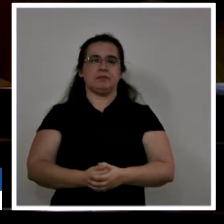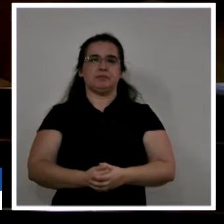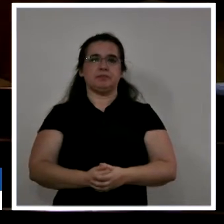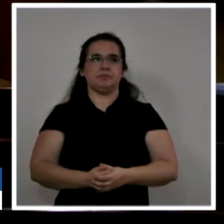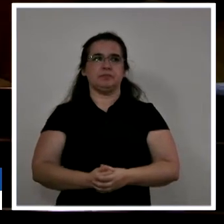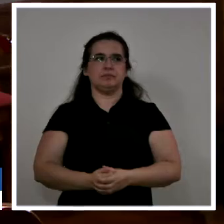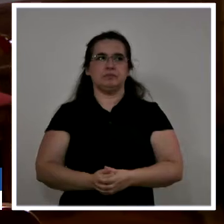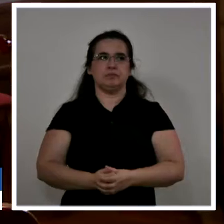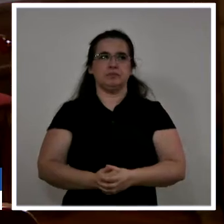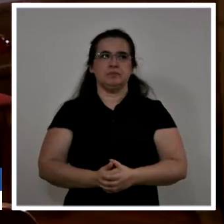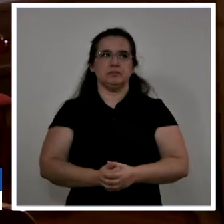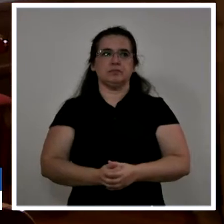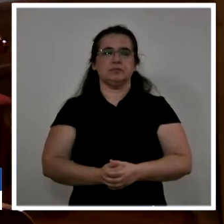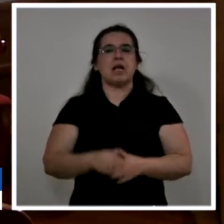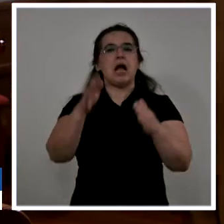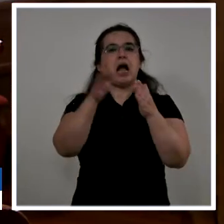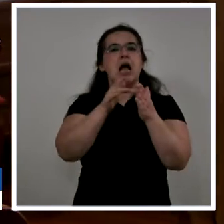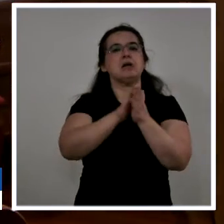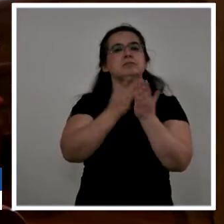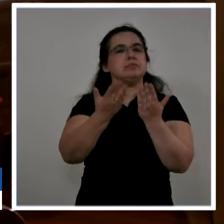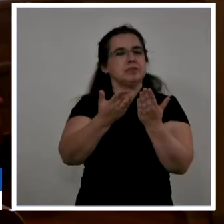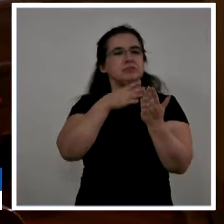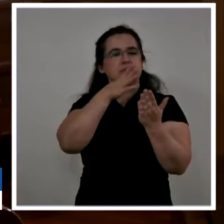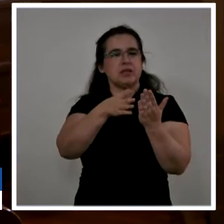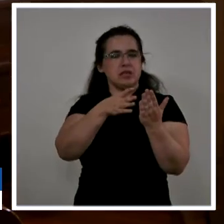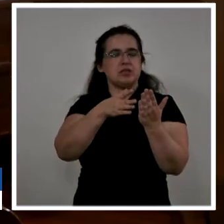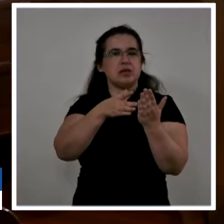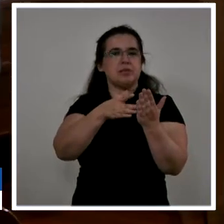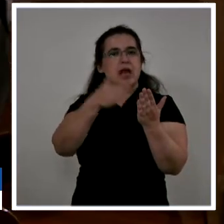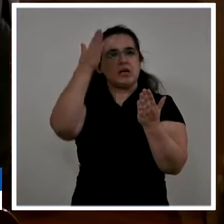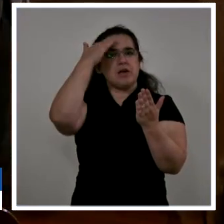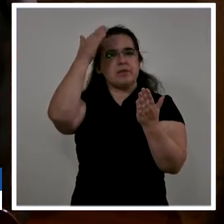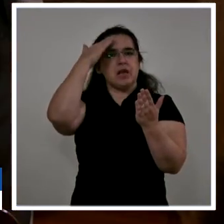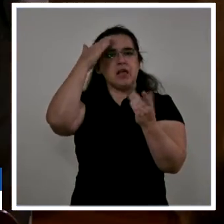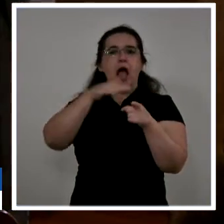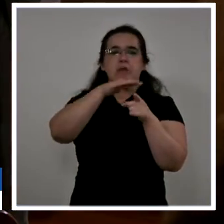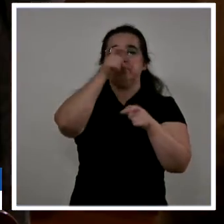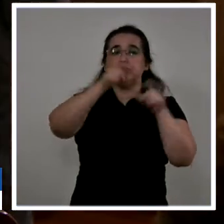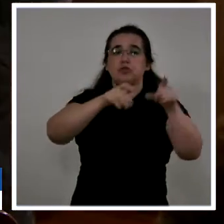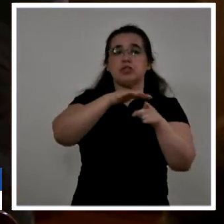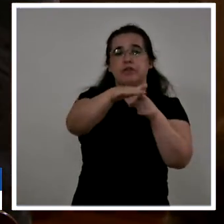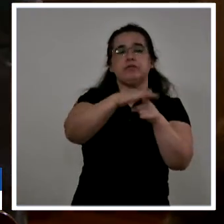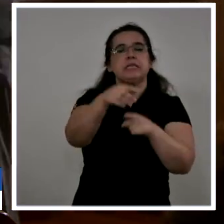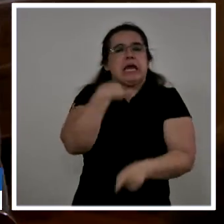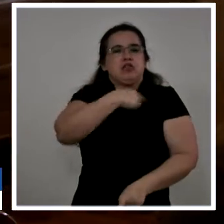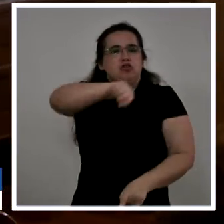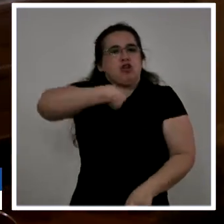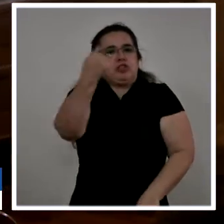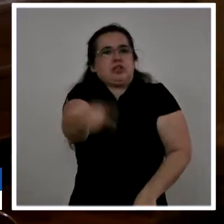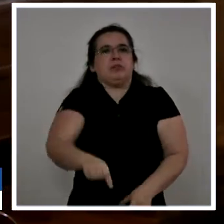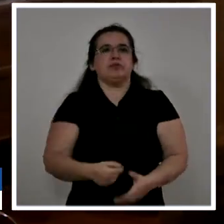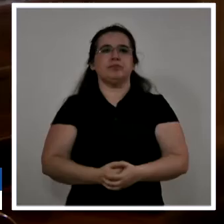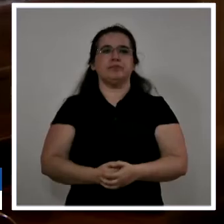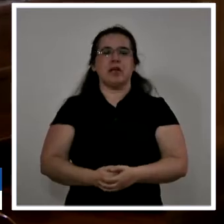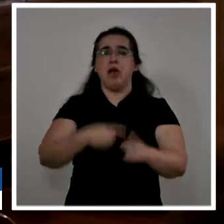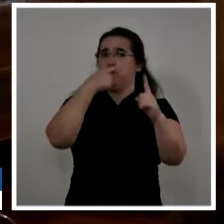ability to influence people. E portanto as boas notícias é que nós temos a capacidade de influenciar as pessoas. In such a positive way. De uma forma